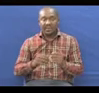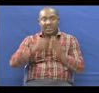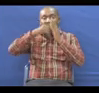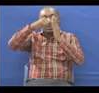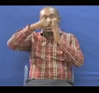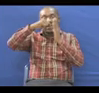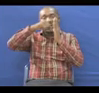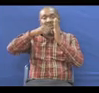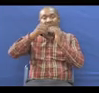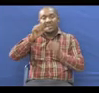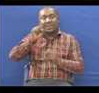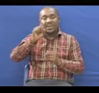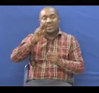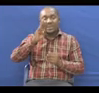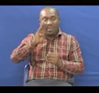Sub-Saharan